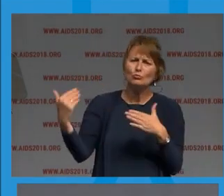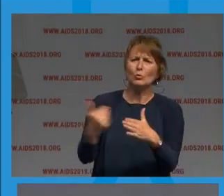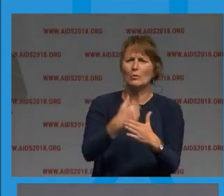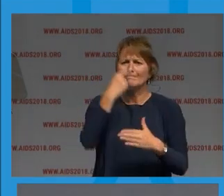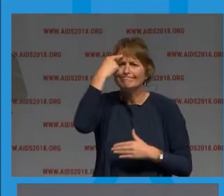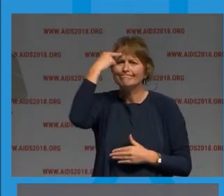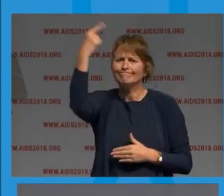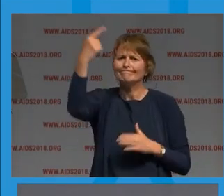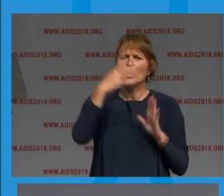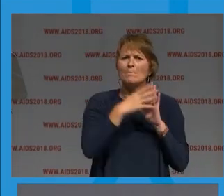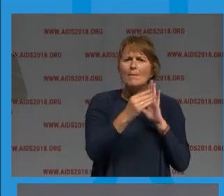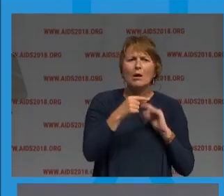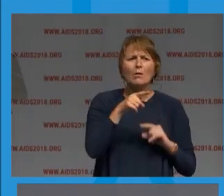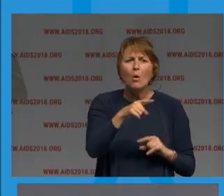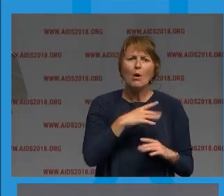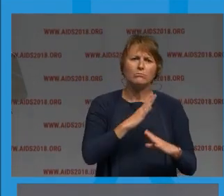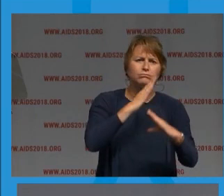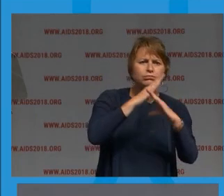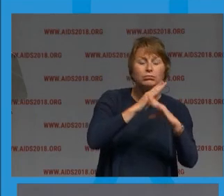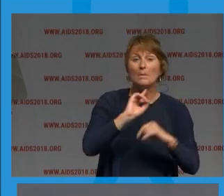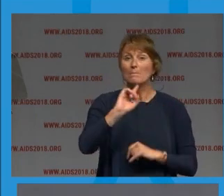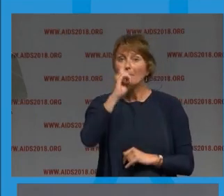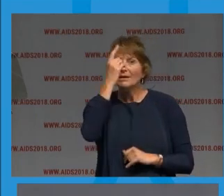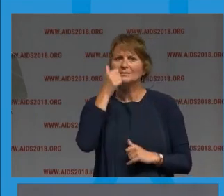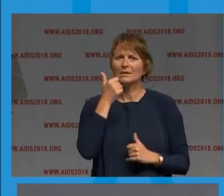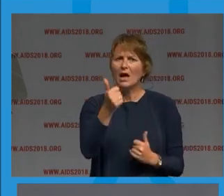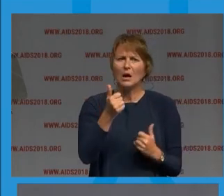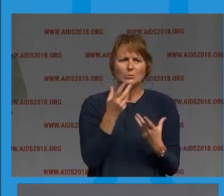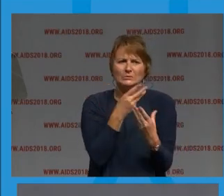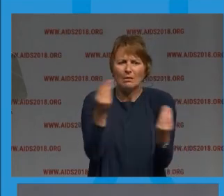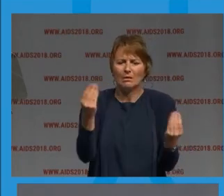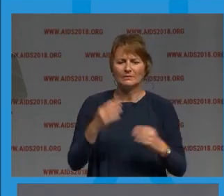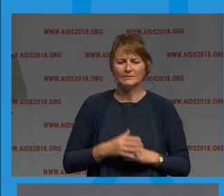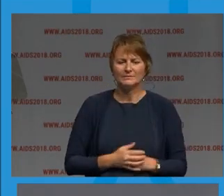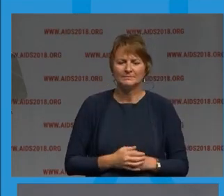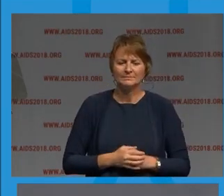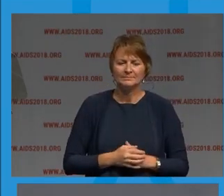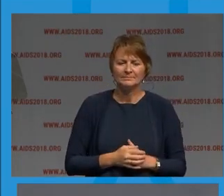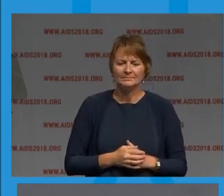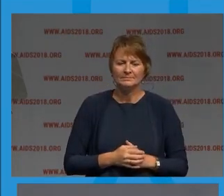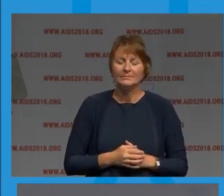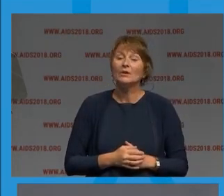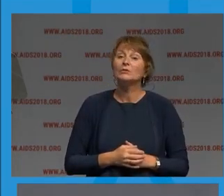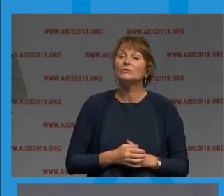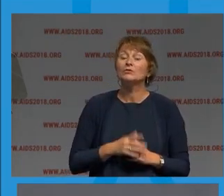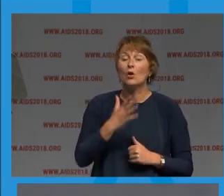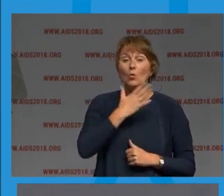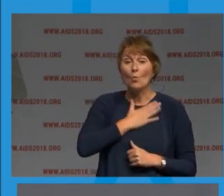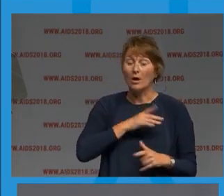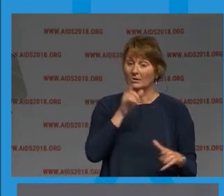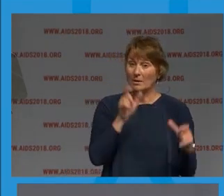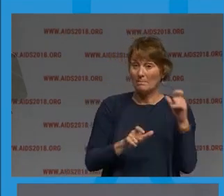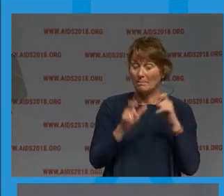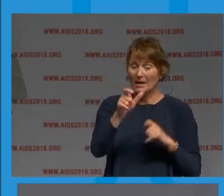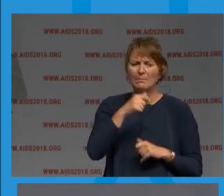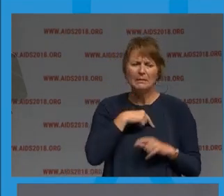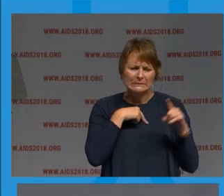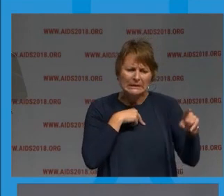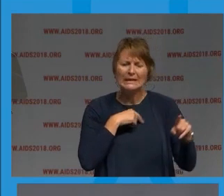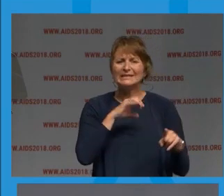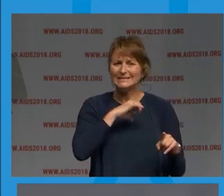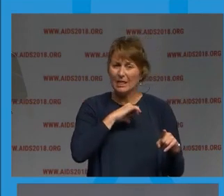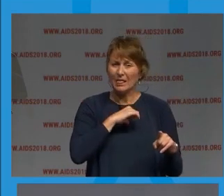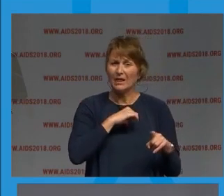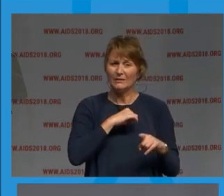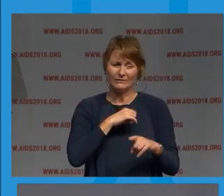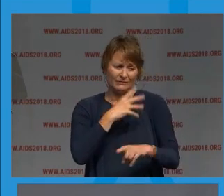optimize HIV prevention and treatment for PIWID. Ultimately, to reach and engage people with substance use disorders, there